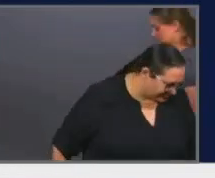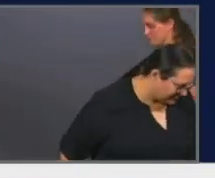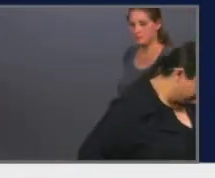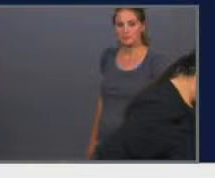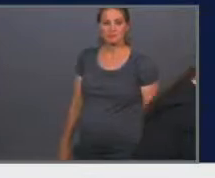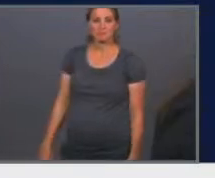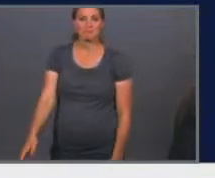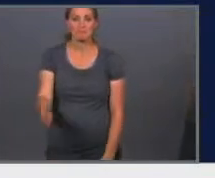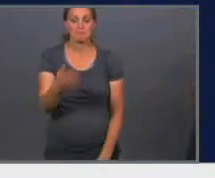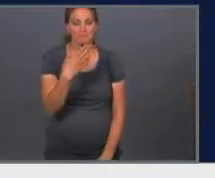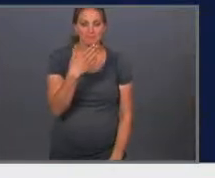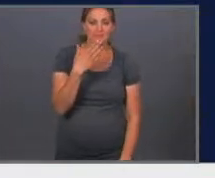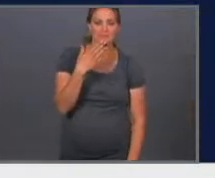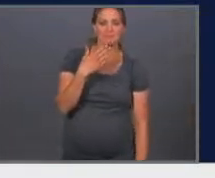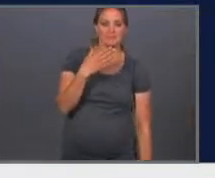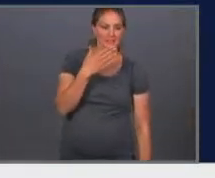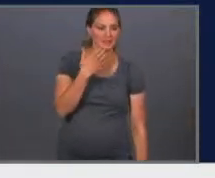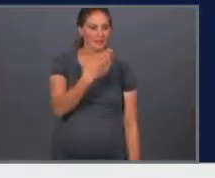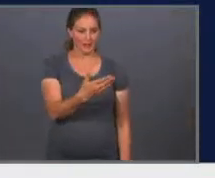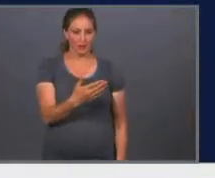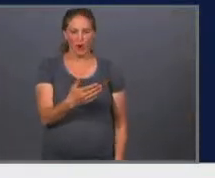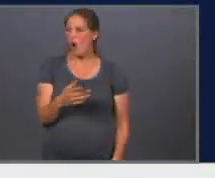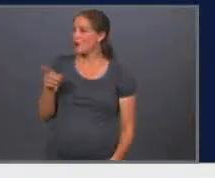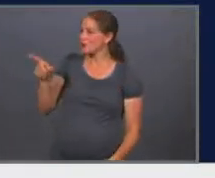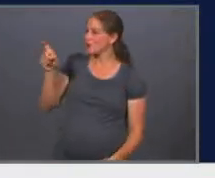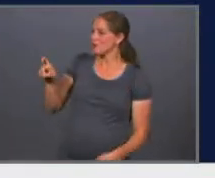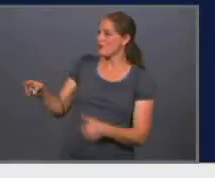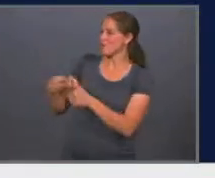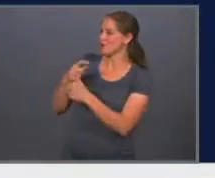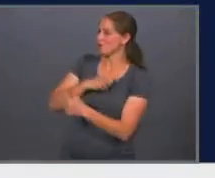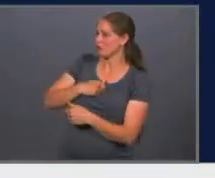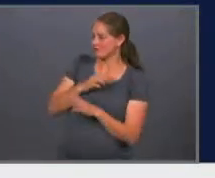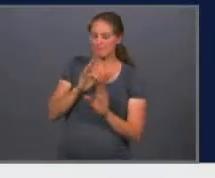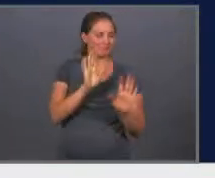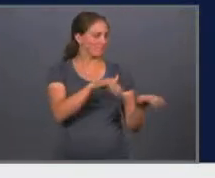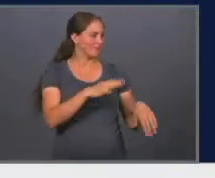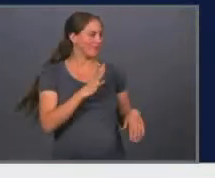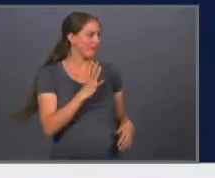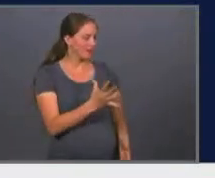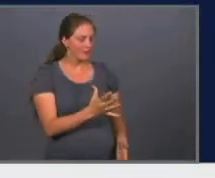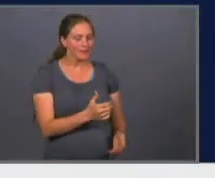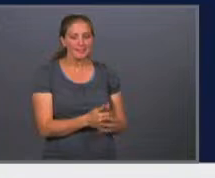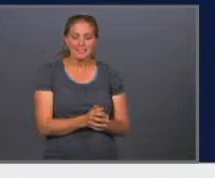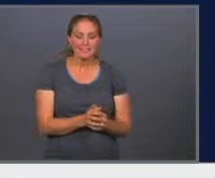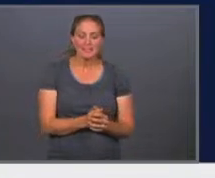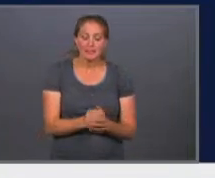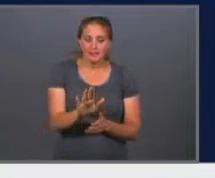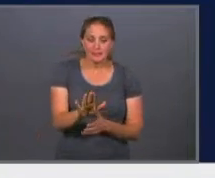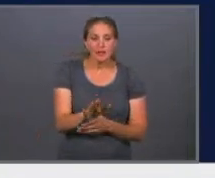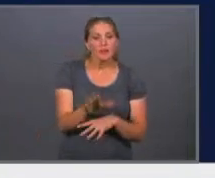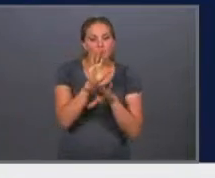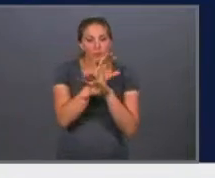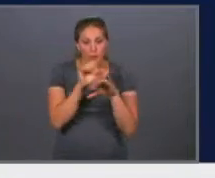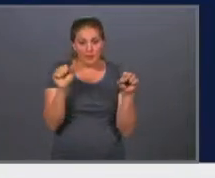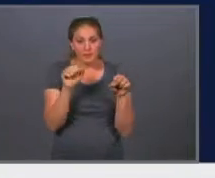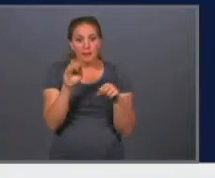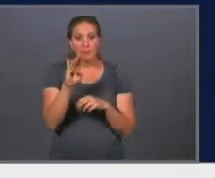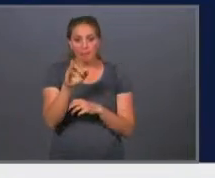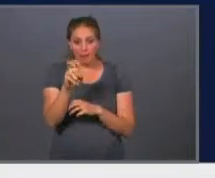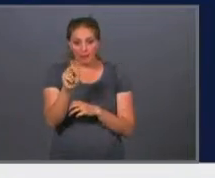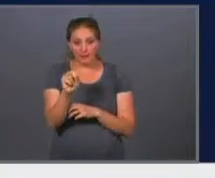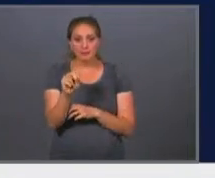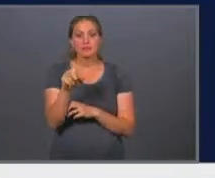to go first, great. But no, we'll work it out. We're all taking our chances here. Look, President Biden needs to